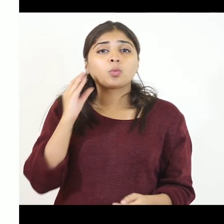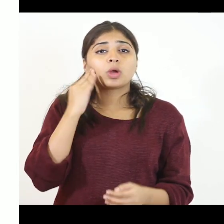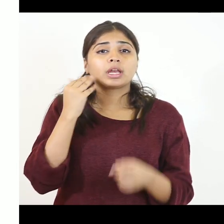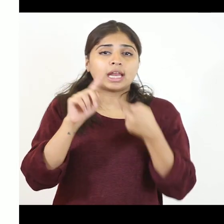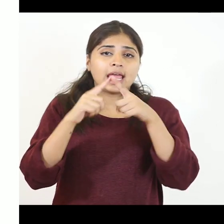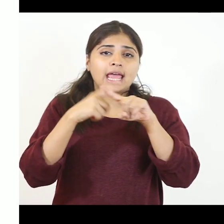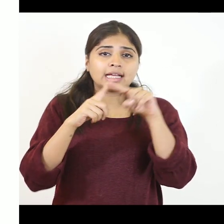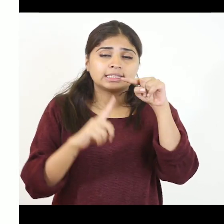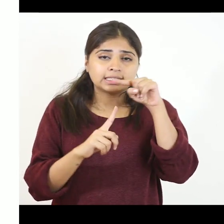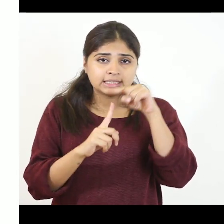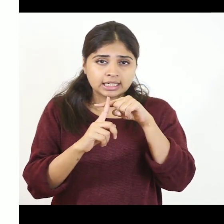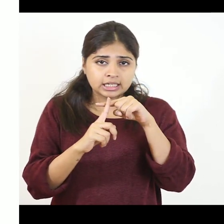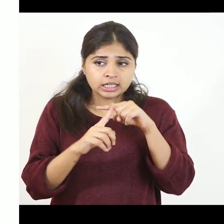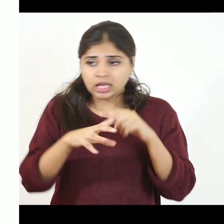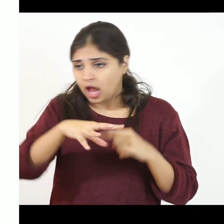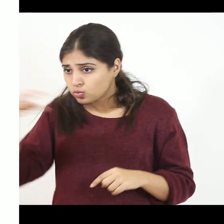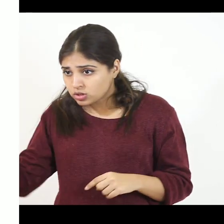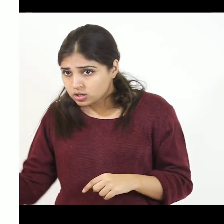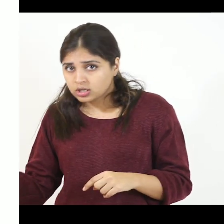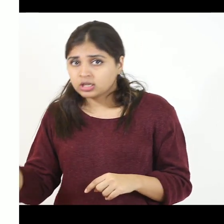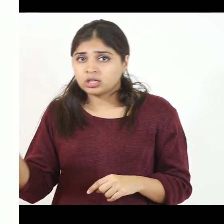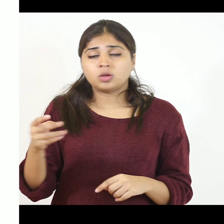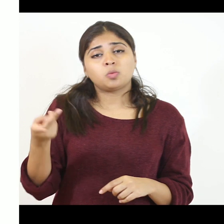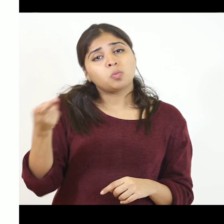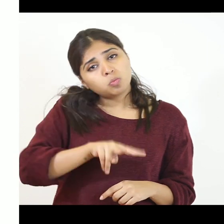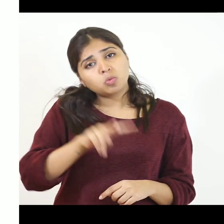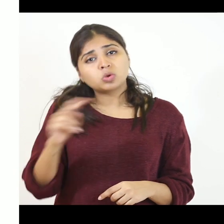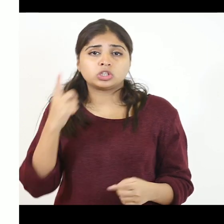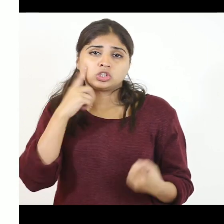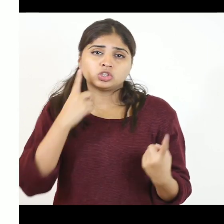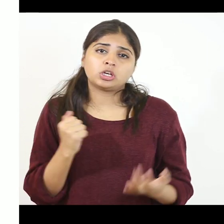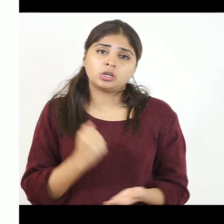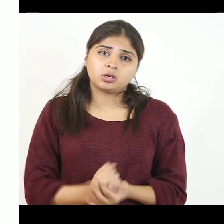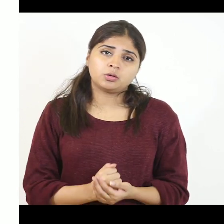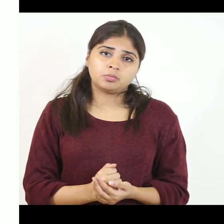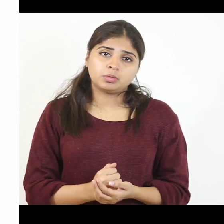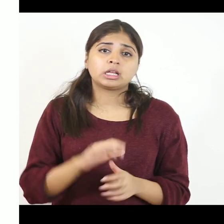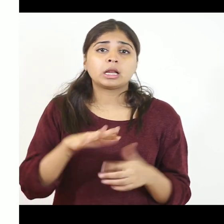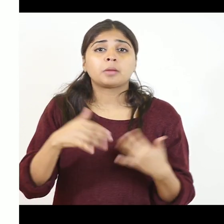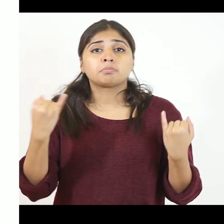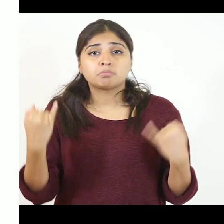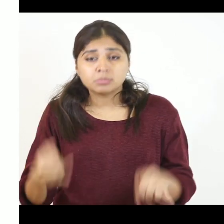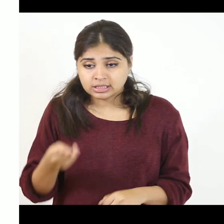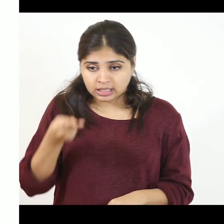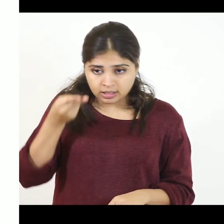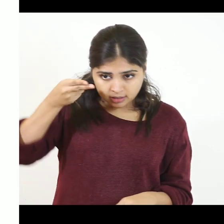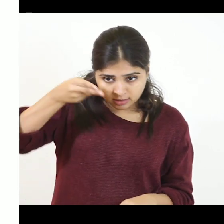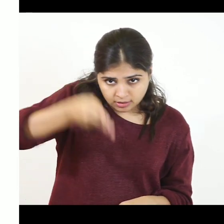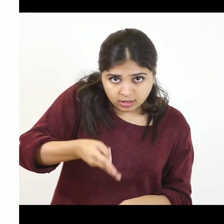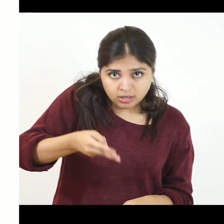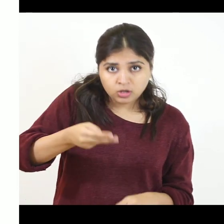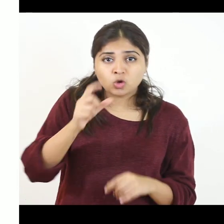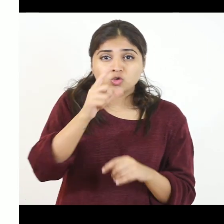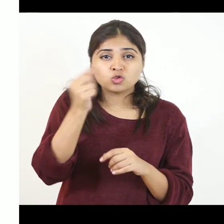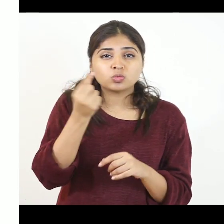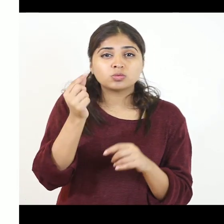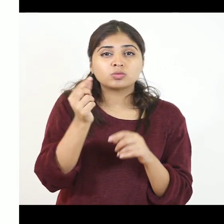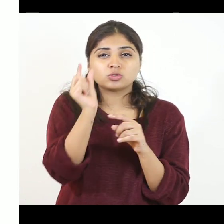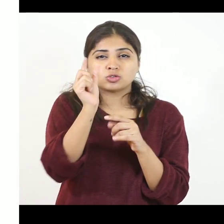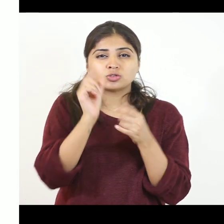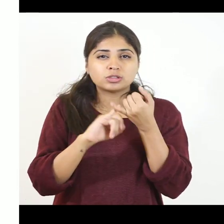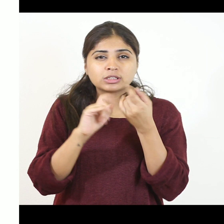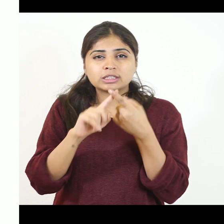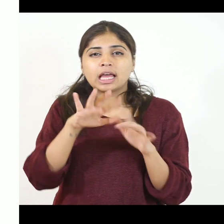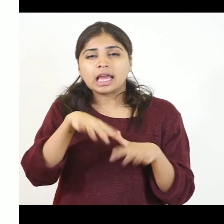of the storage devices are carried in or out by any of the employees. CDs, DVDs, pen